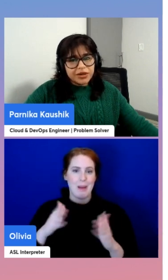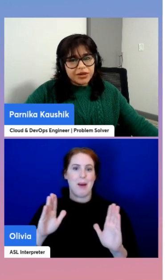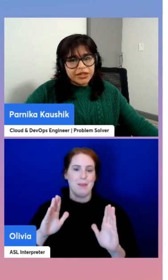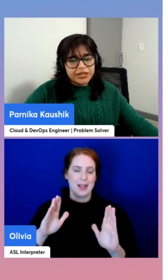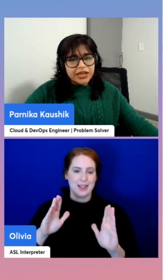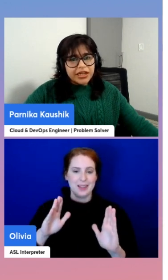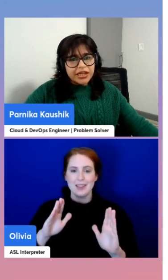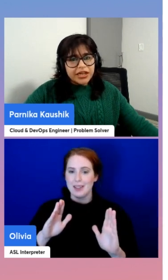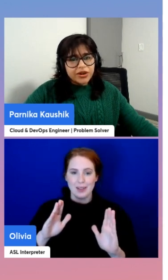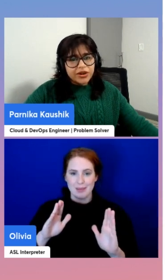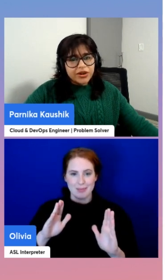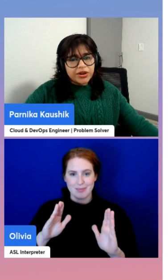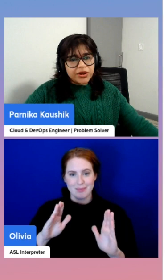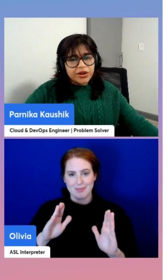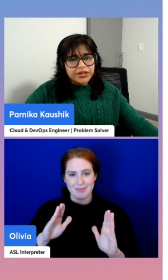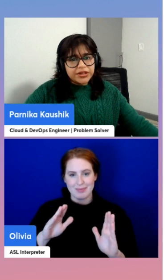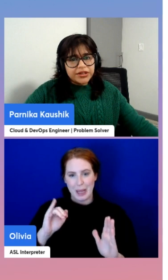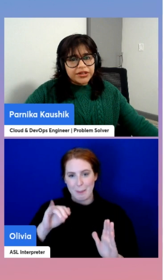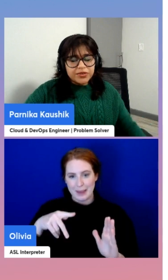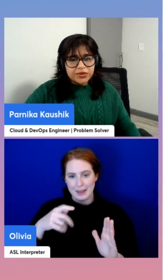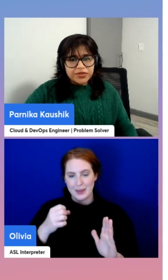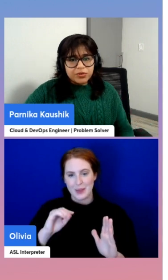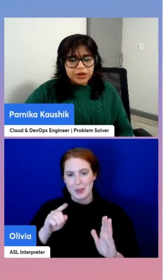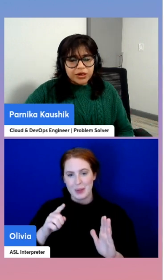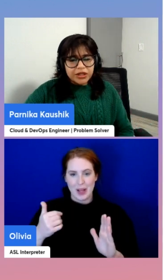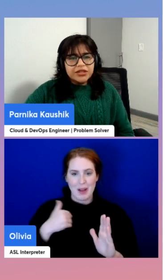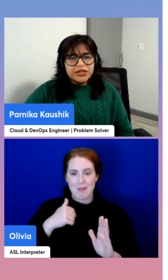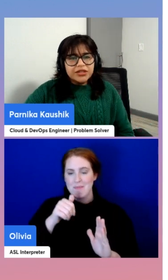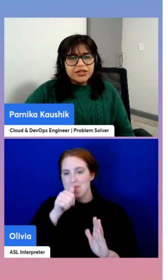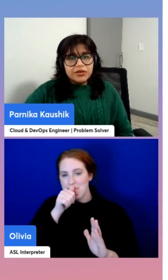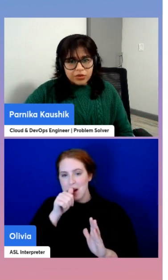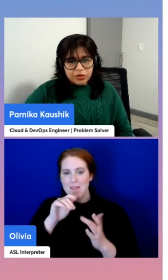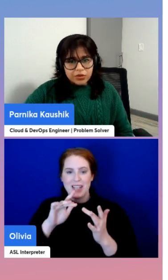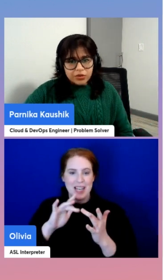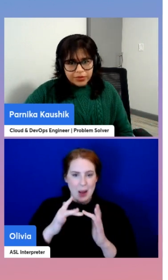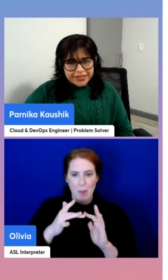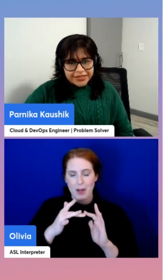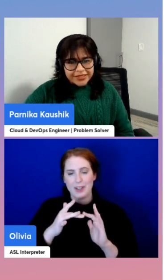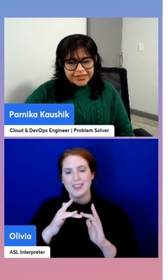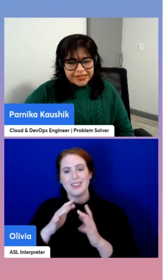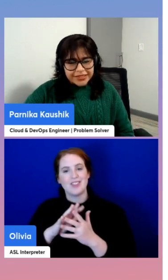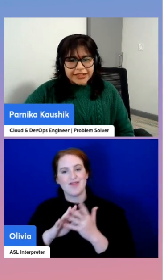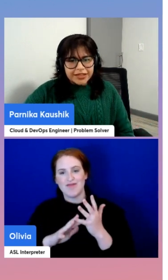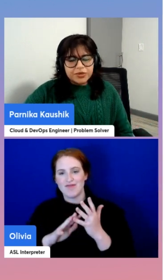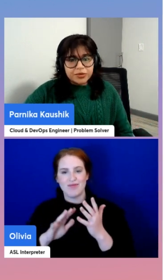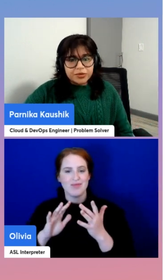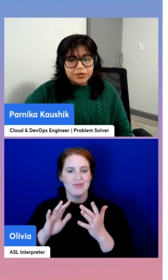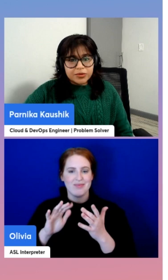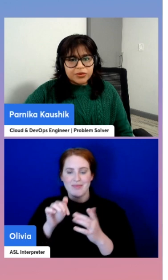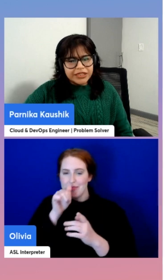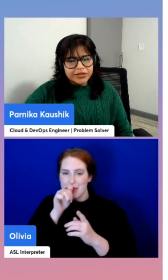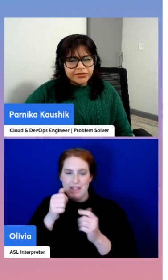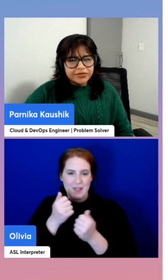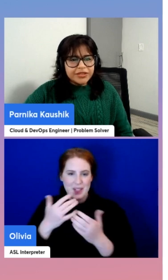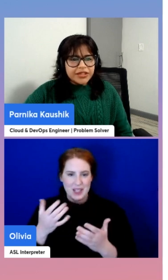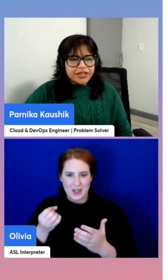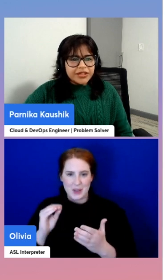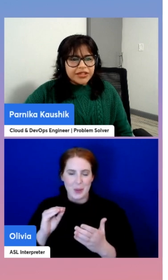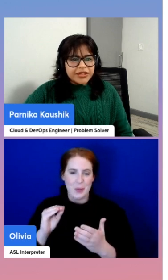very quietly in a private area, in a private sort of network, so that nobody can access it except the people who really need